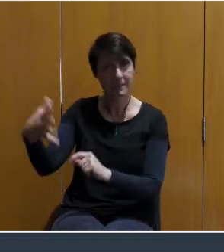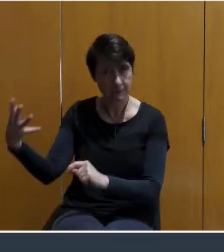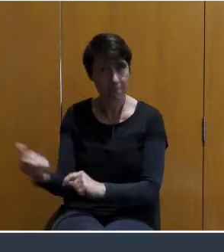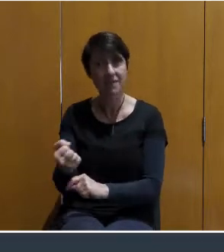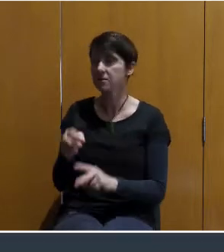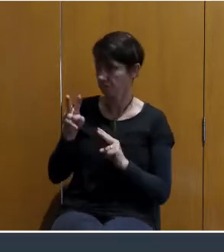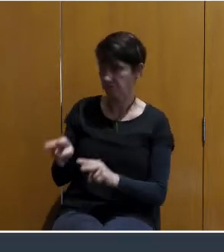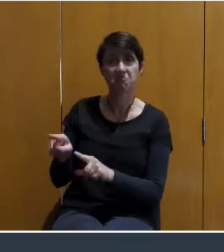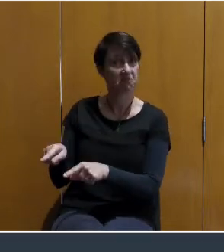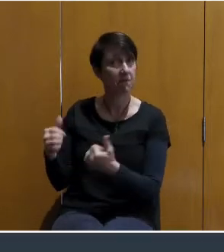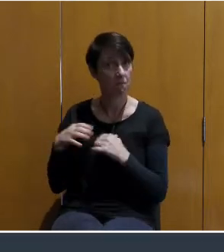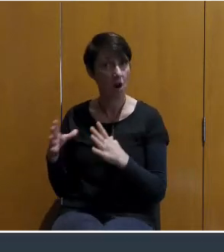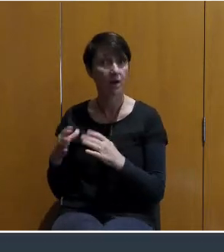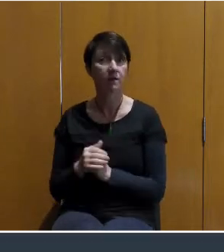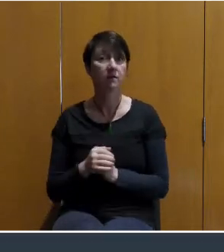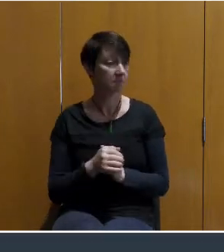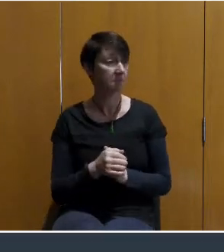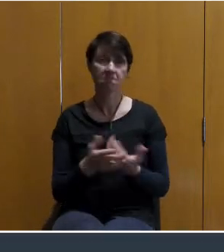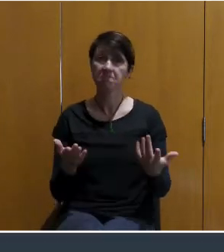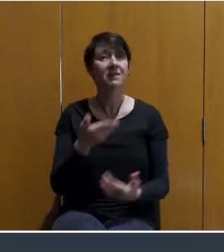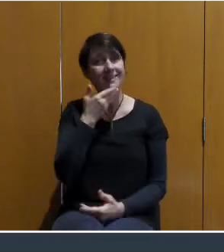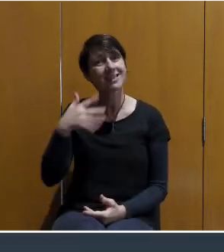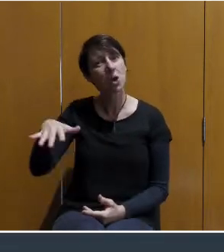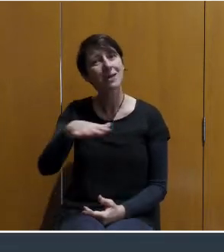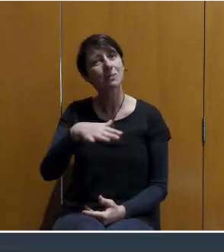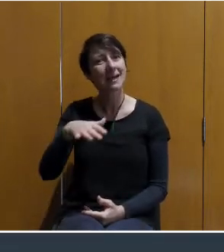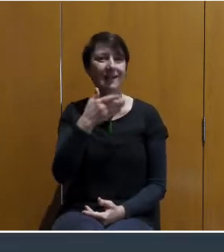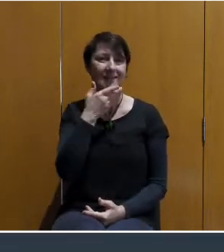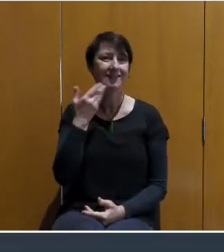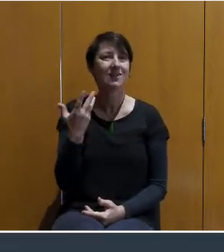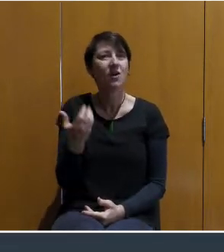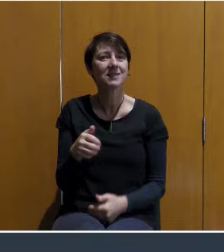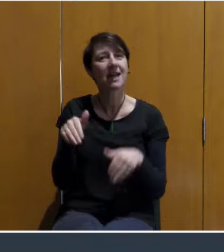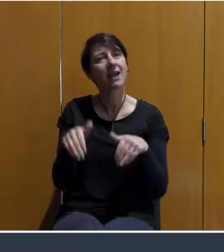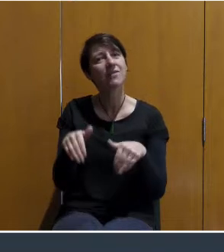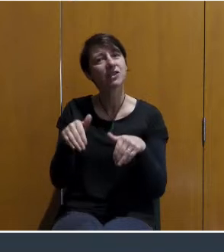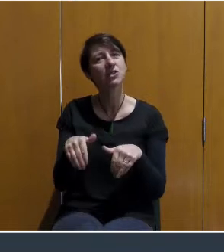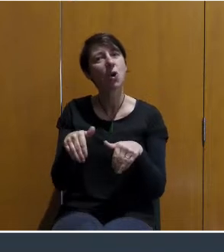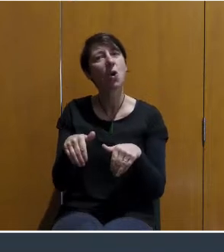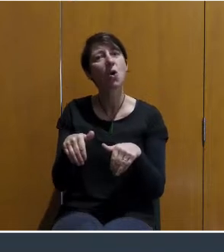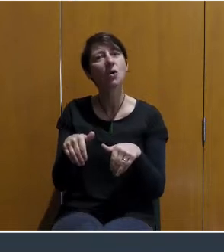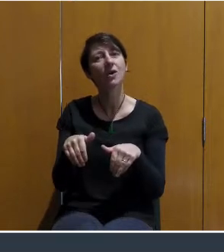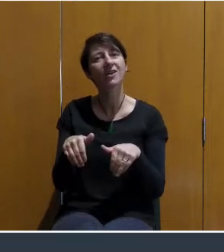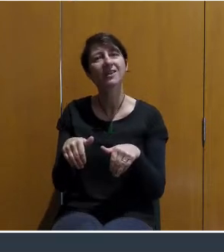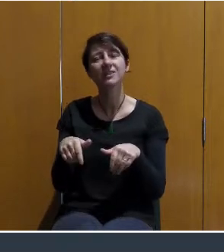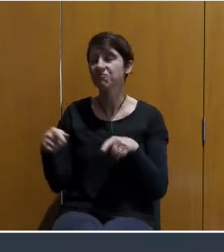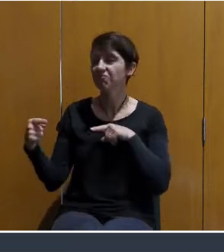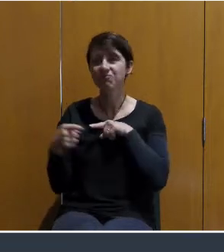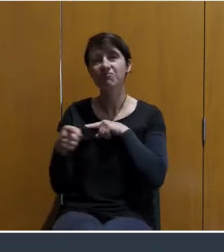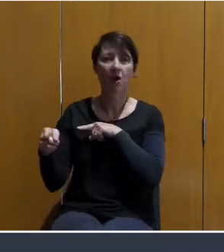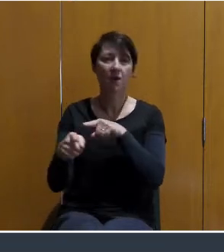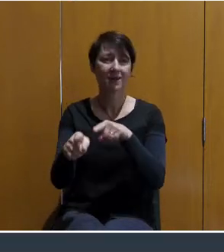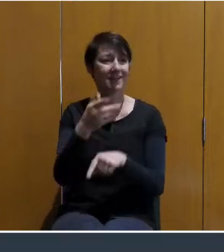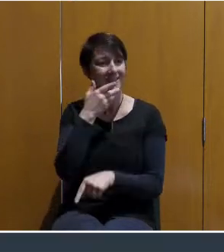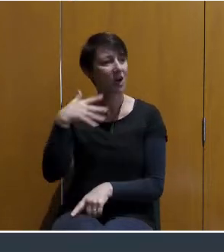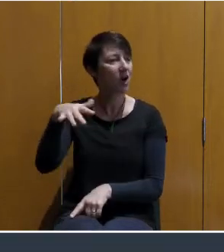with your dog. I mean, you know, we have dogs and it's nice to go somewhere which is a nice area and you respect